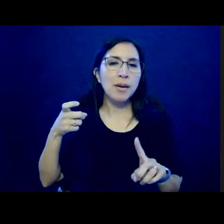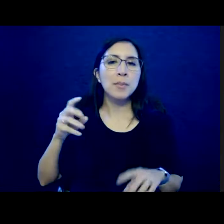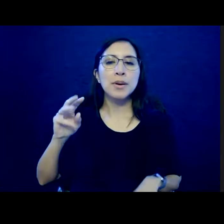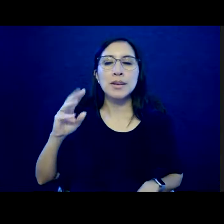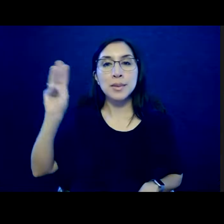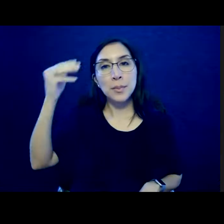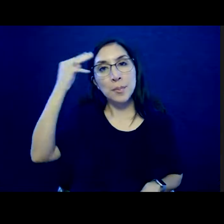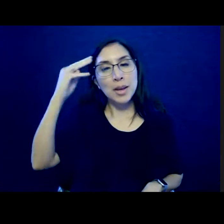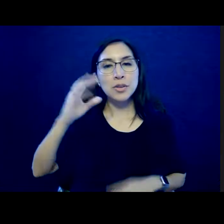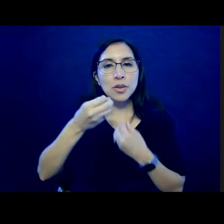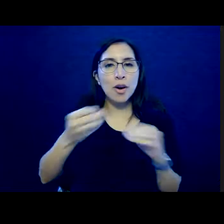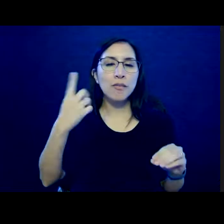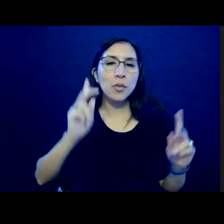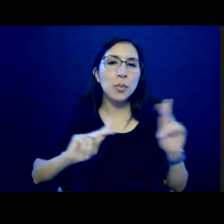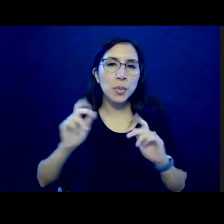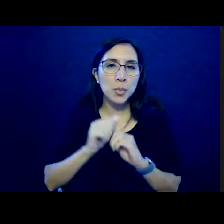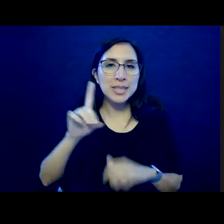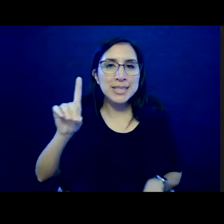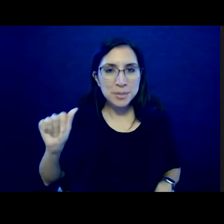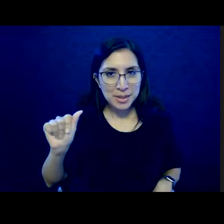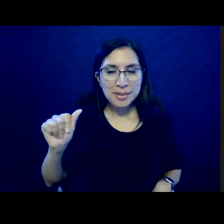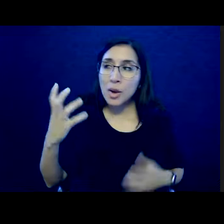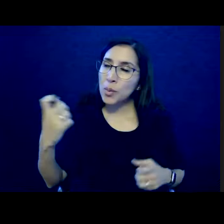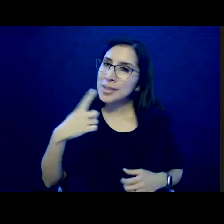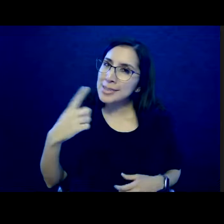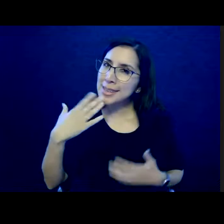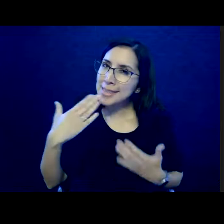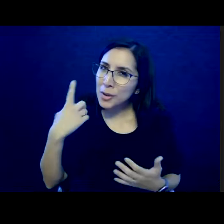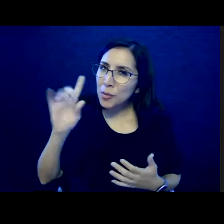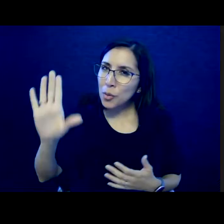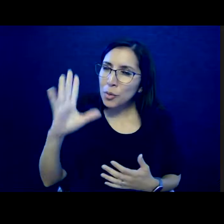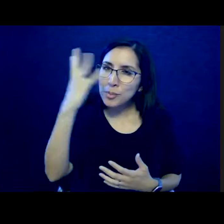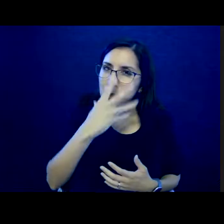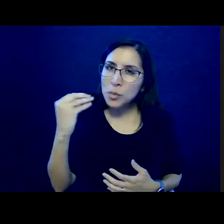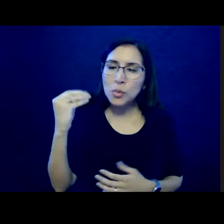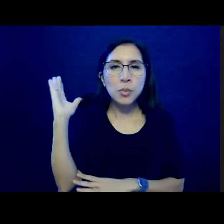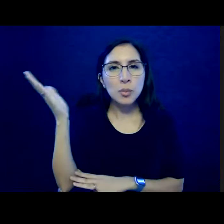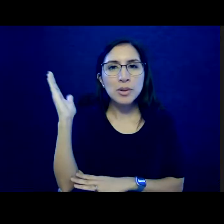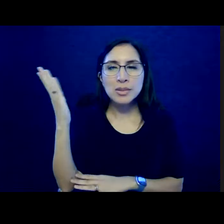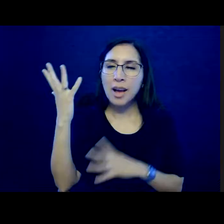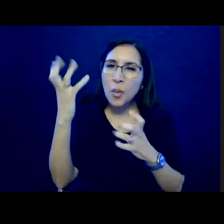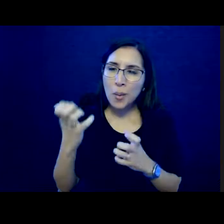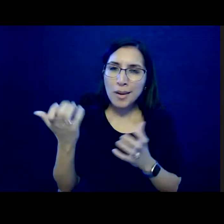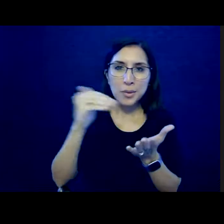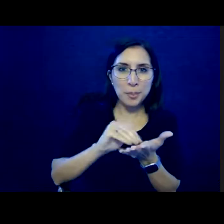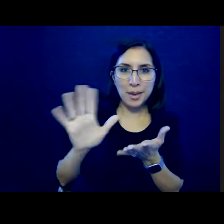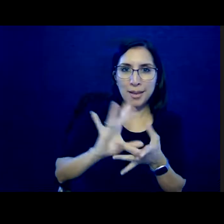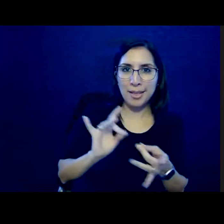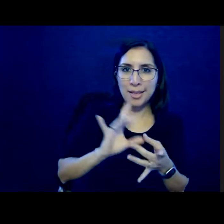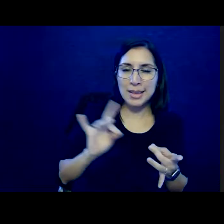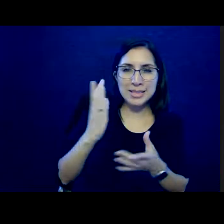so much for such a lovely presentation. I want to echo some of the things that you